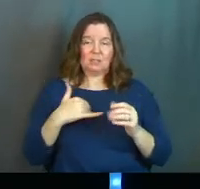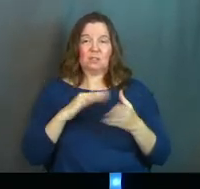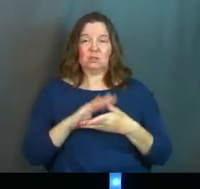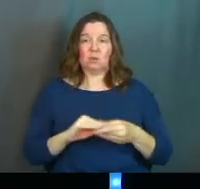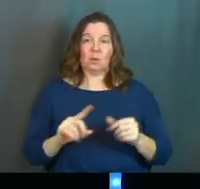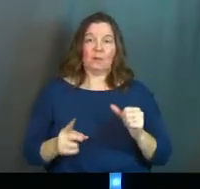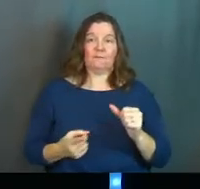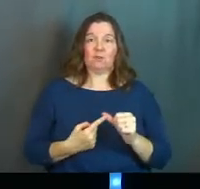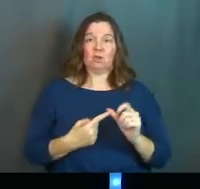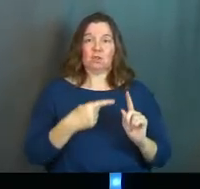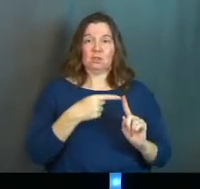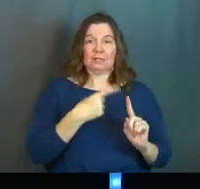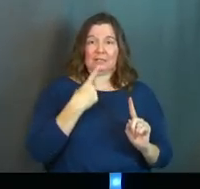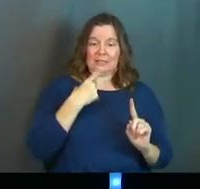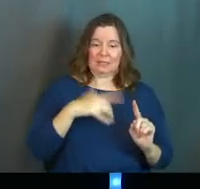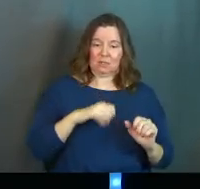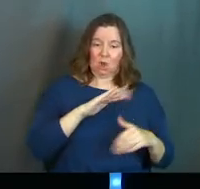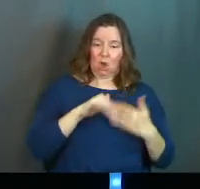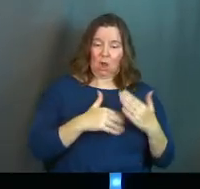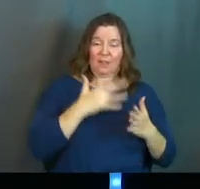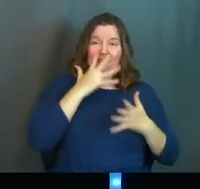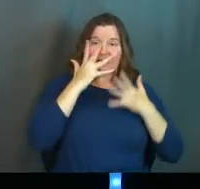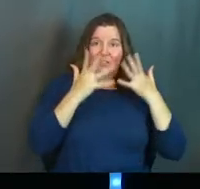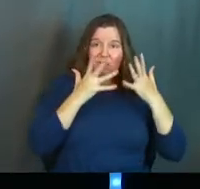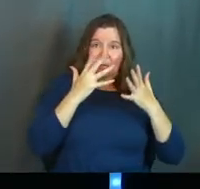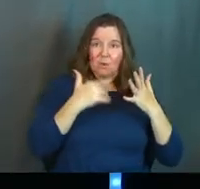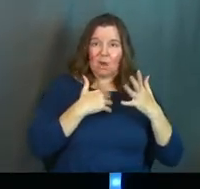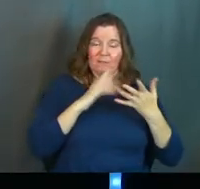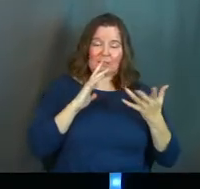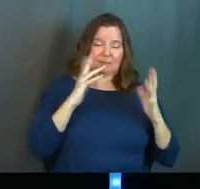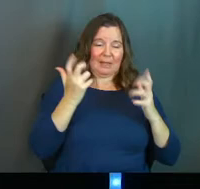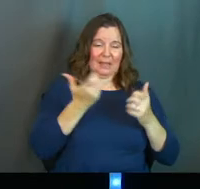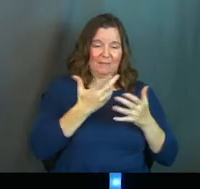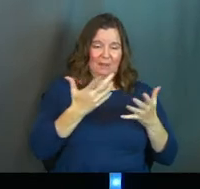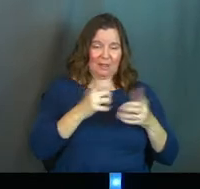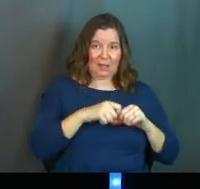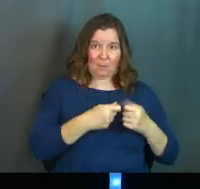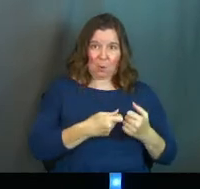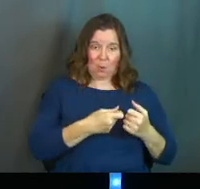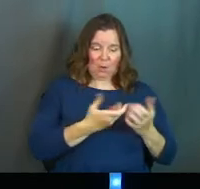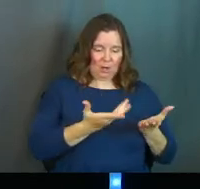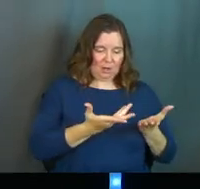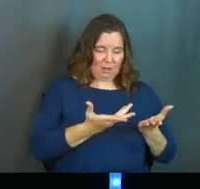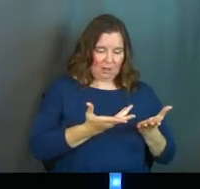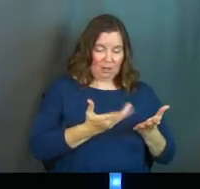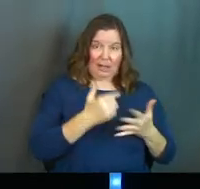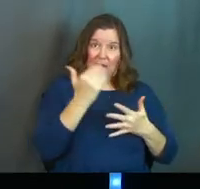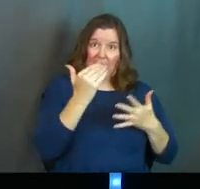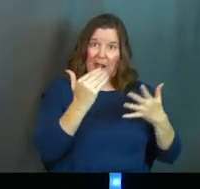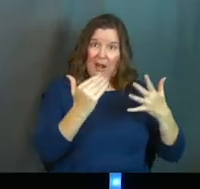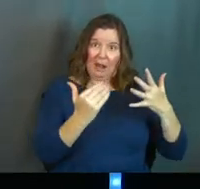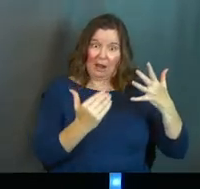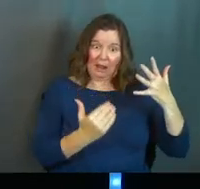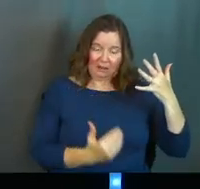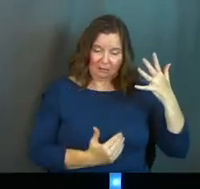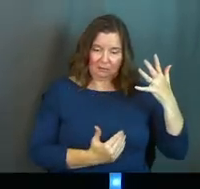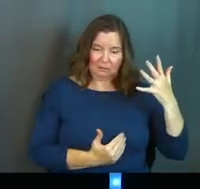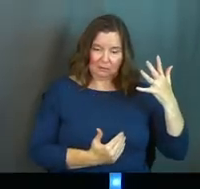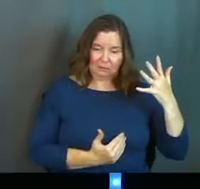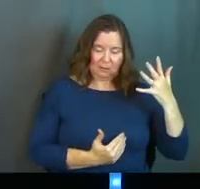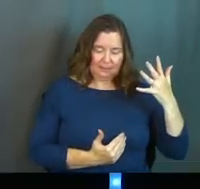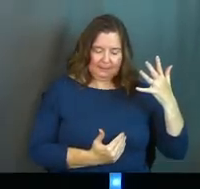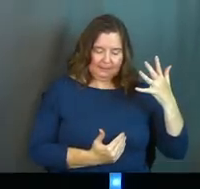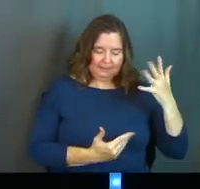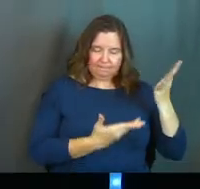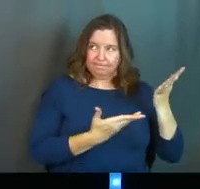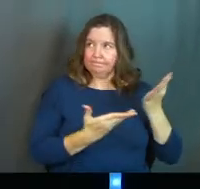is when he said he took all of his shame, all of his mess, everything that was broken about his life, and he had quite a list, right? And he